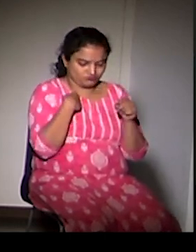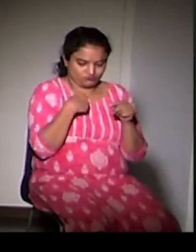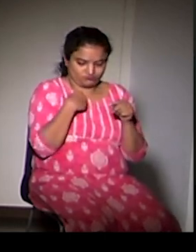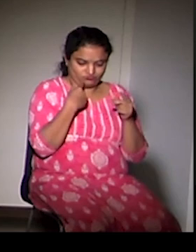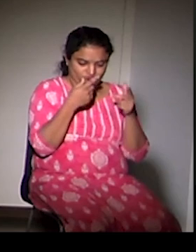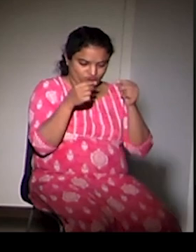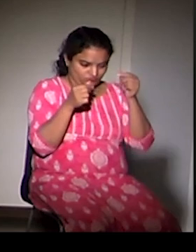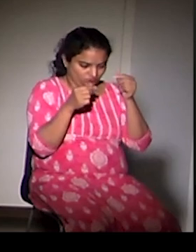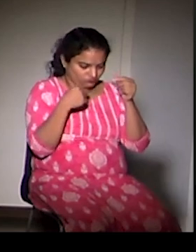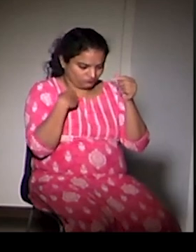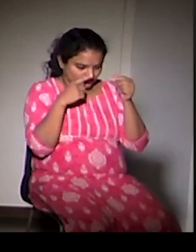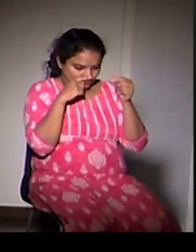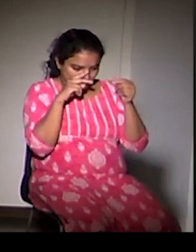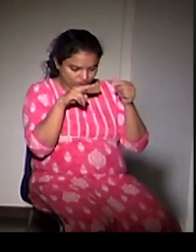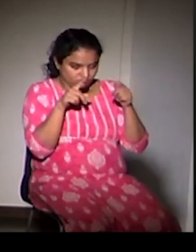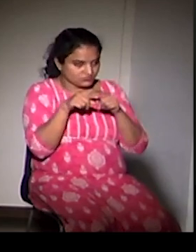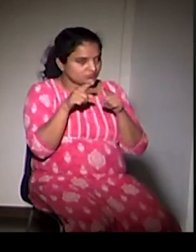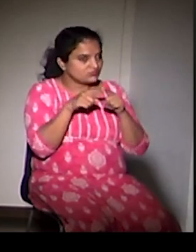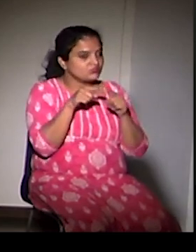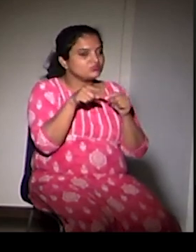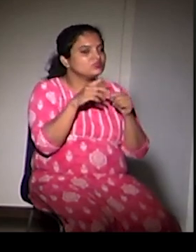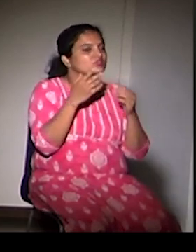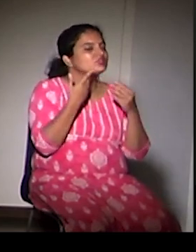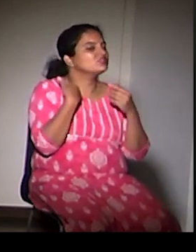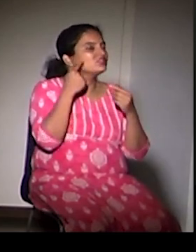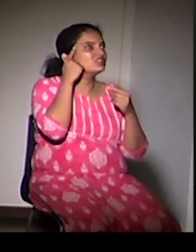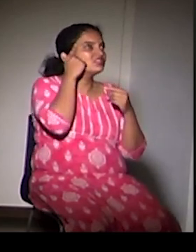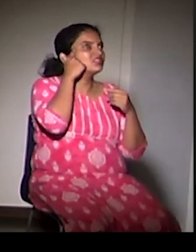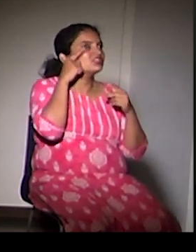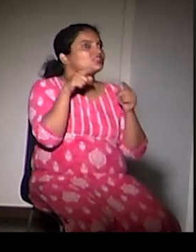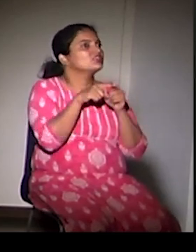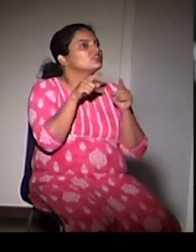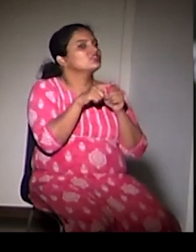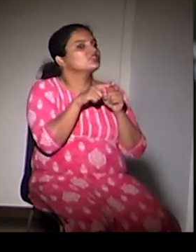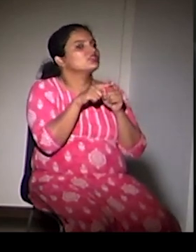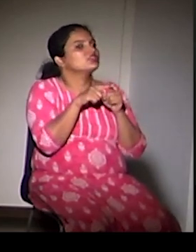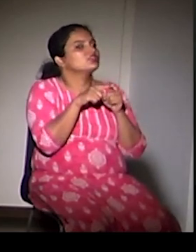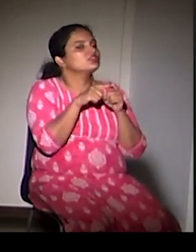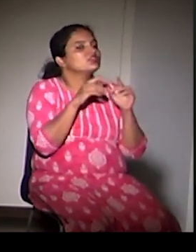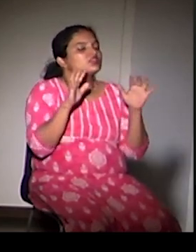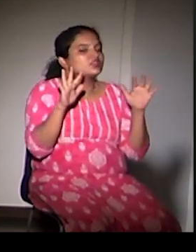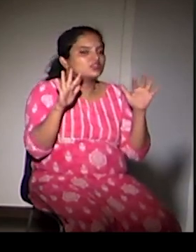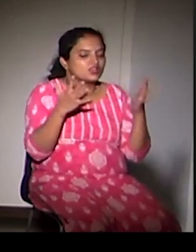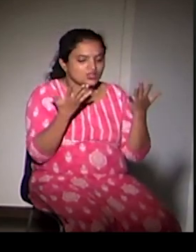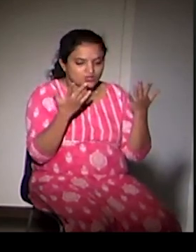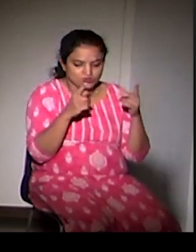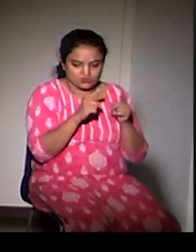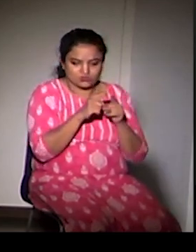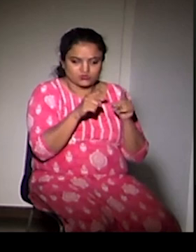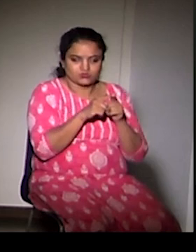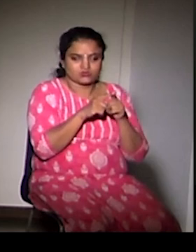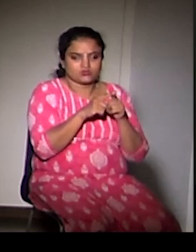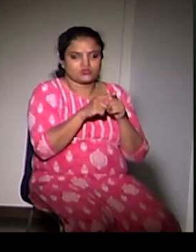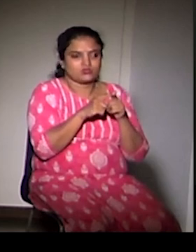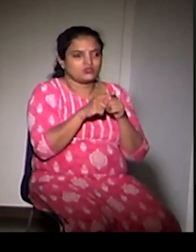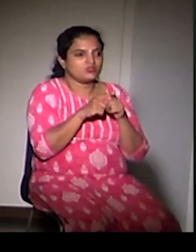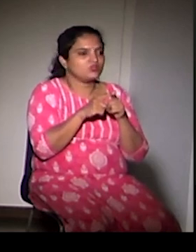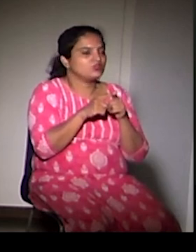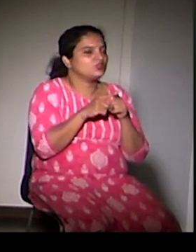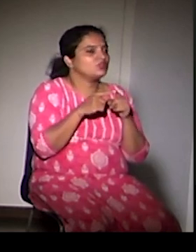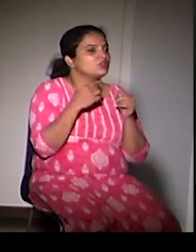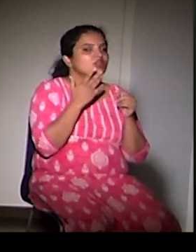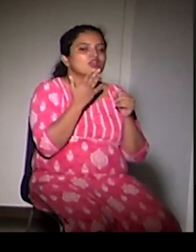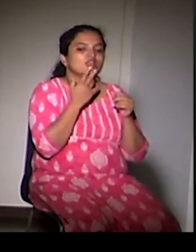the South Asian context, we're thinking mostly of the decorative aspect, particularly the non-fading